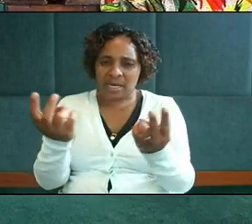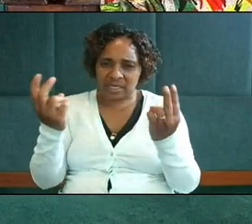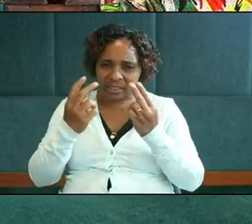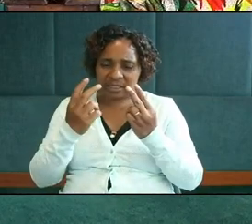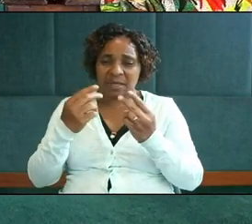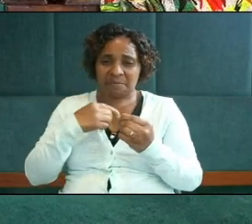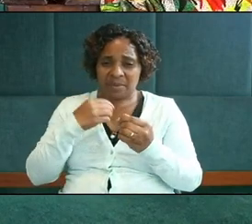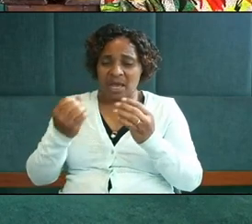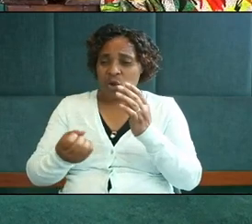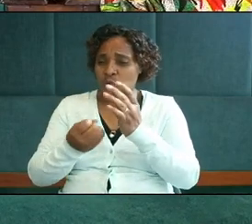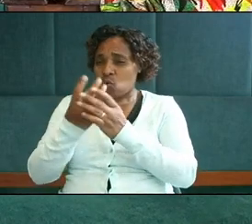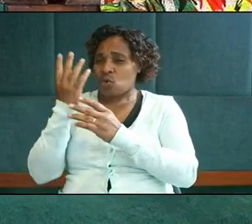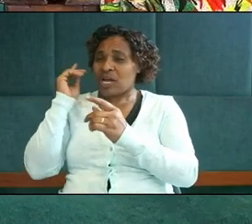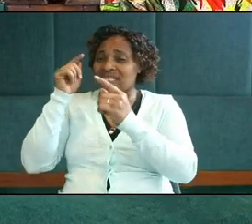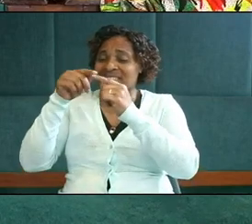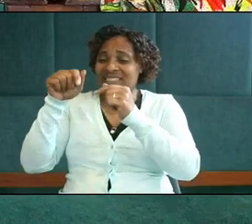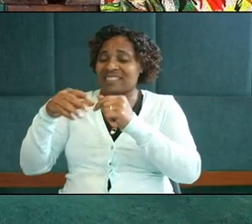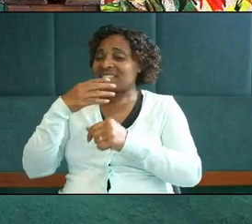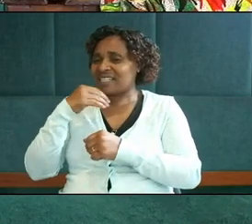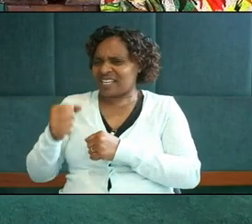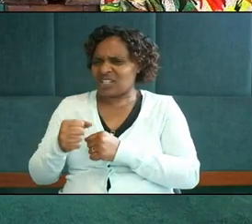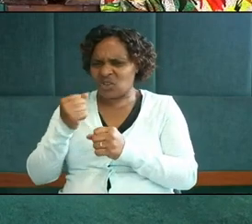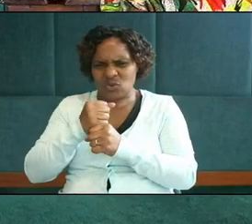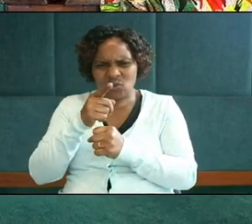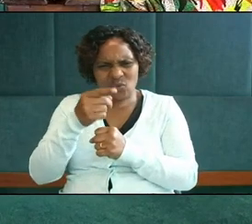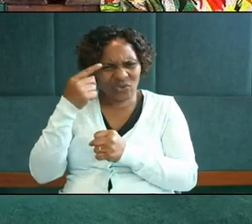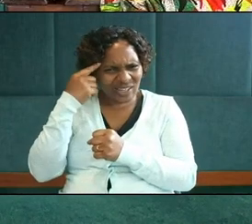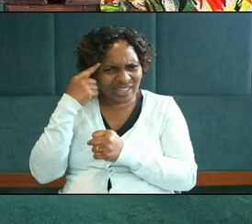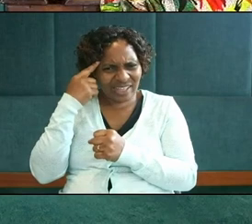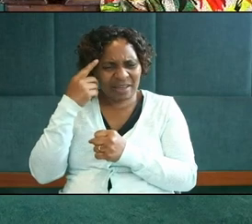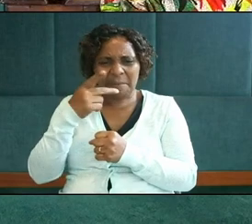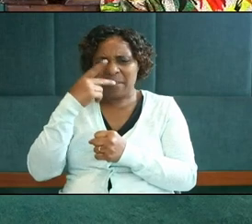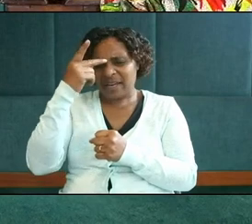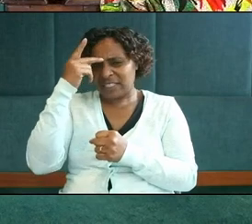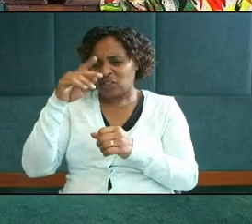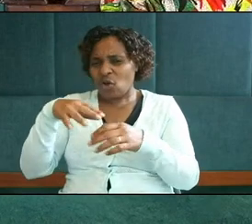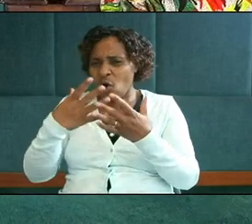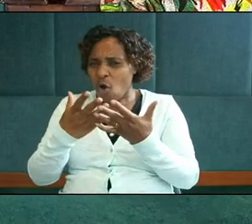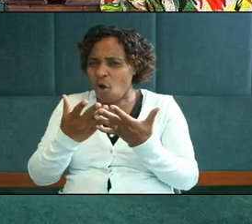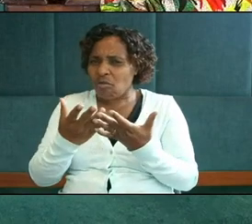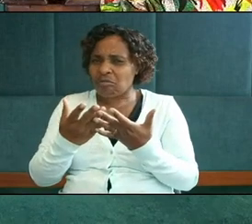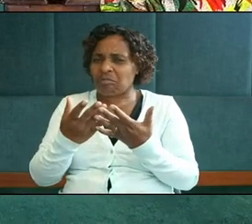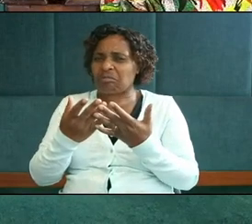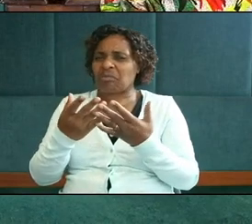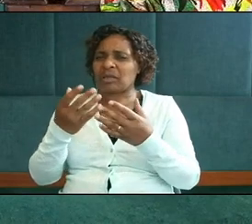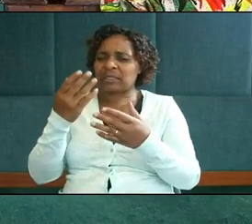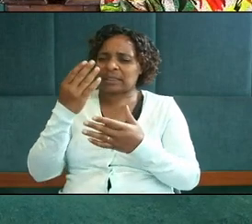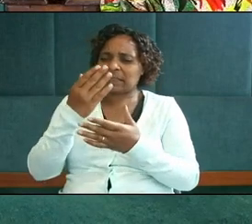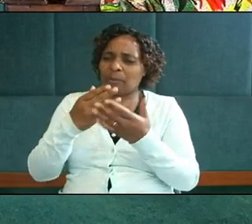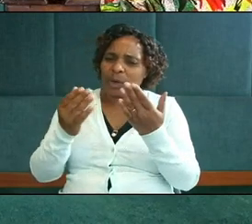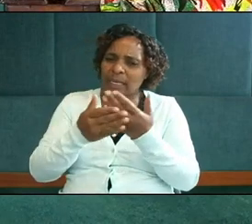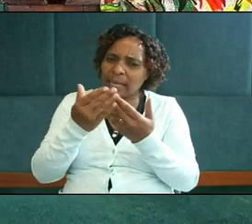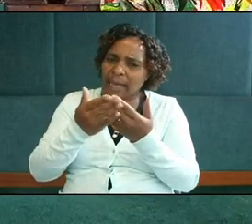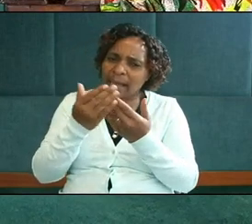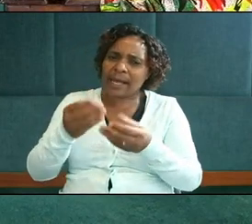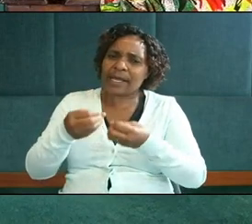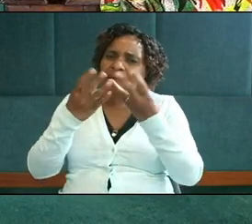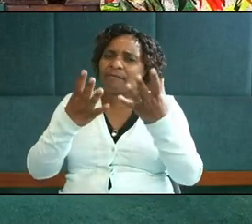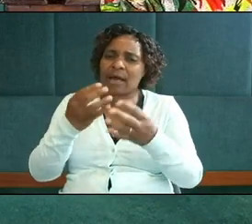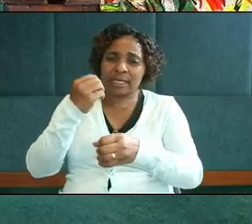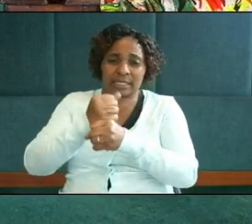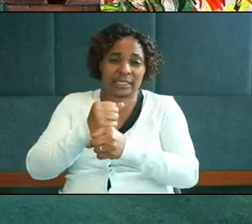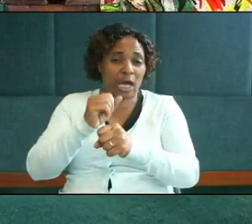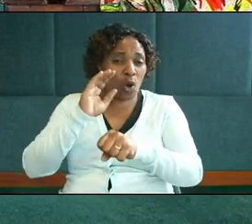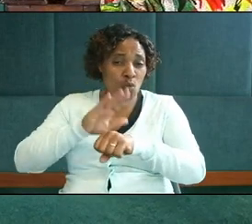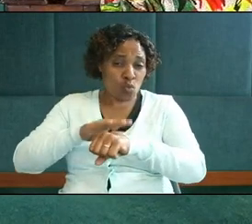grown up to this age that you are, do you think that your parents or your guardians did a good job? Or what would you